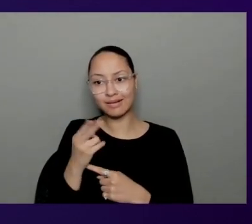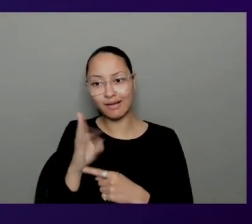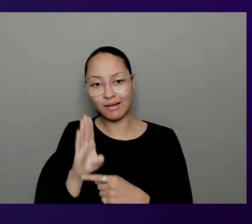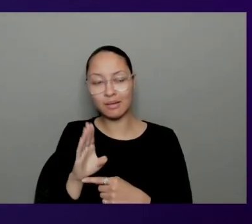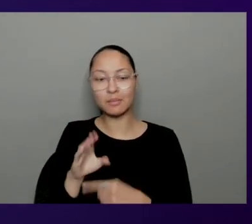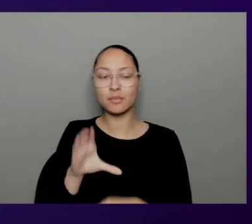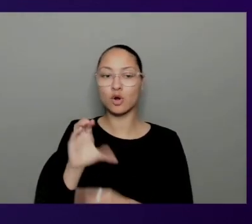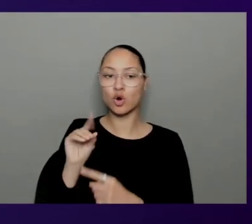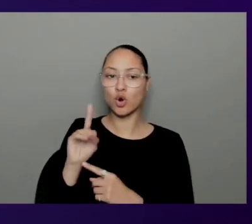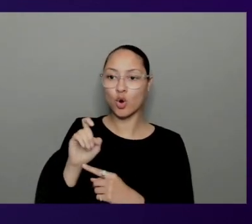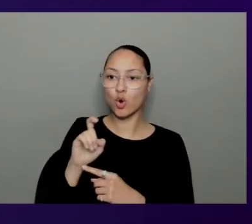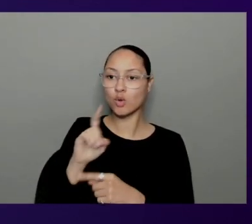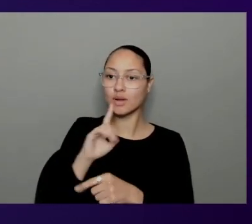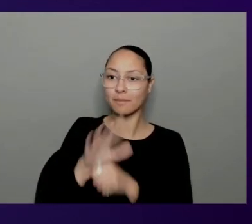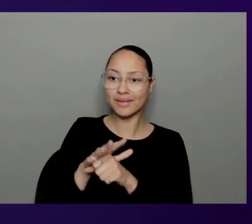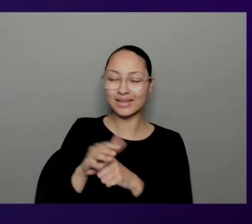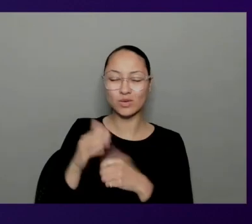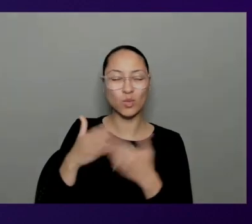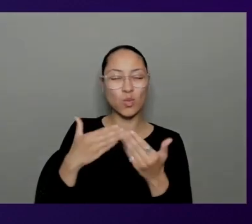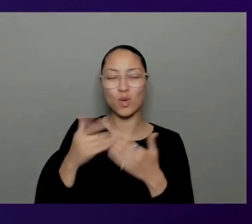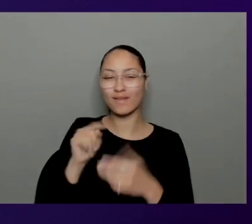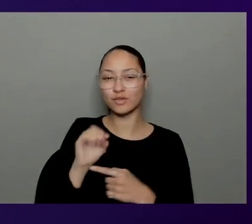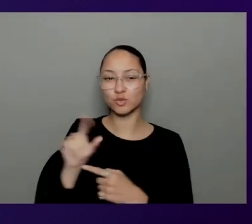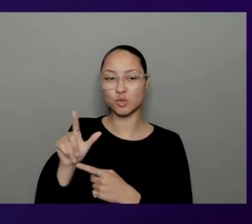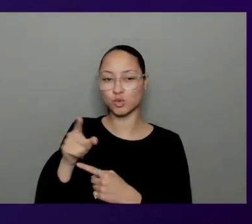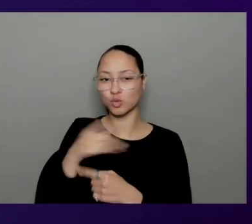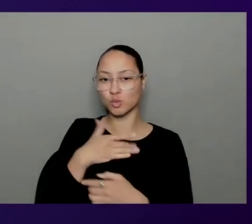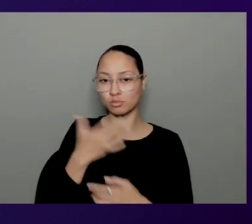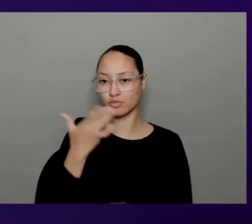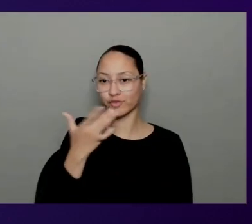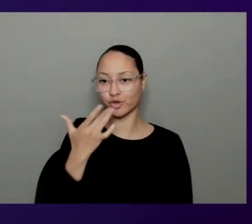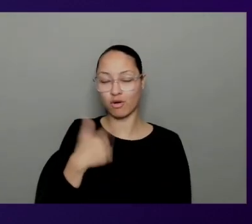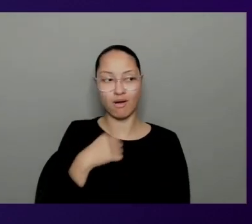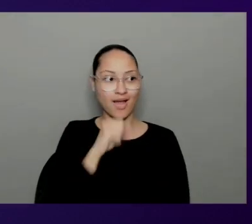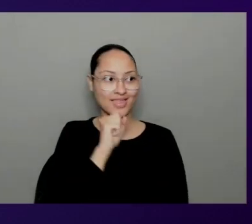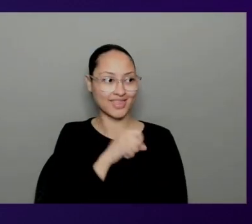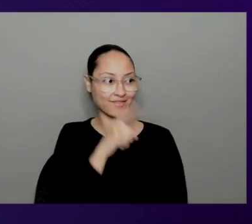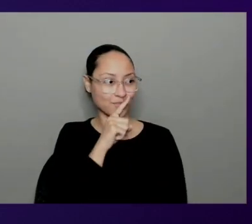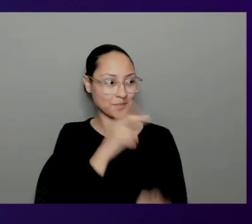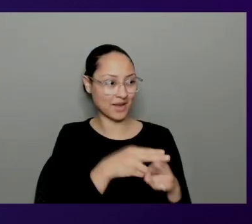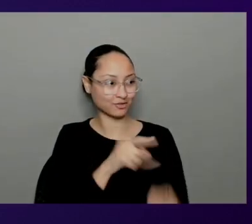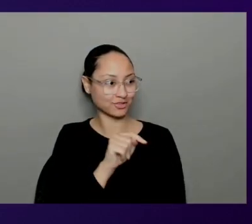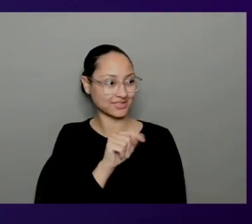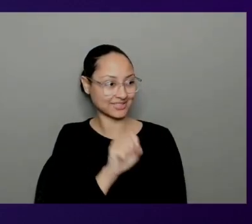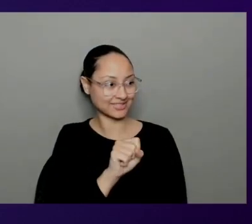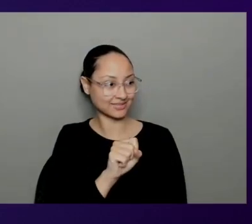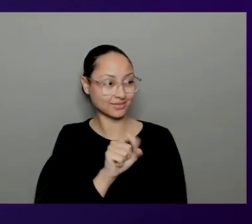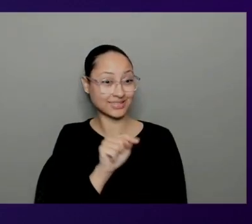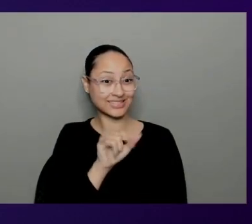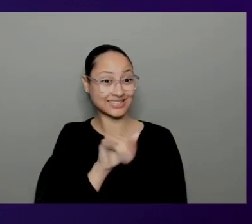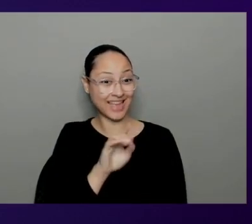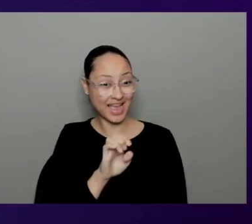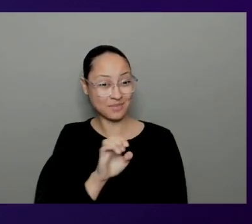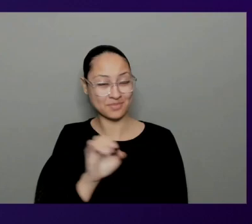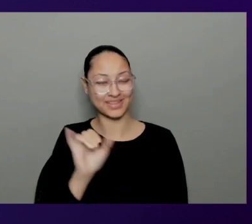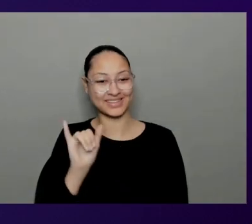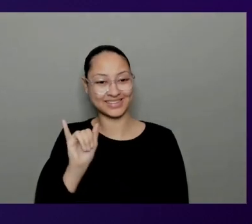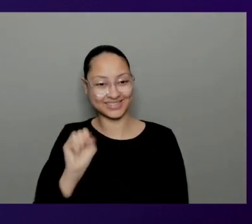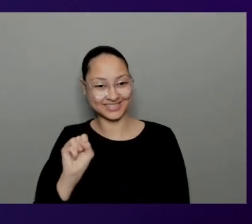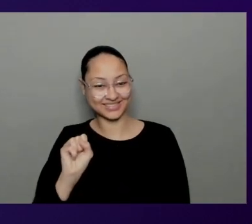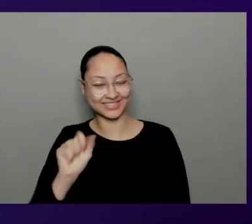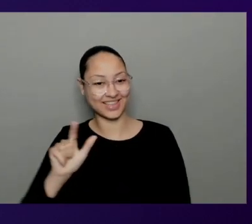we're most comfortable with. I'm loving the call out to TypeScript, by the way, Michael, because type is life, as we all know. Type is life. Type is